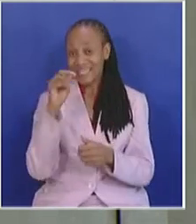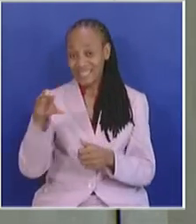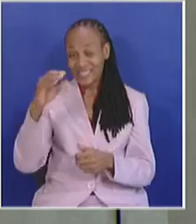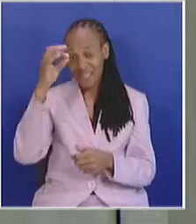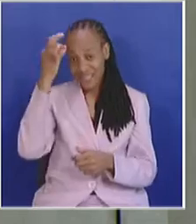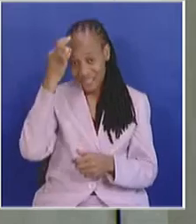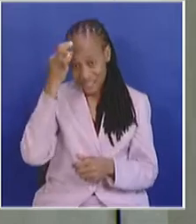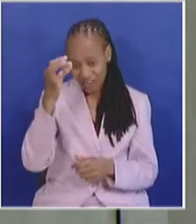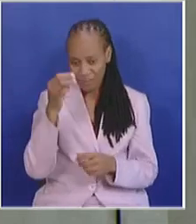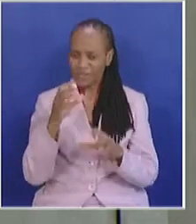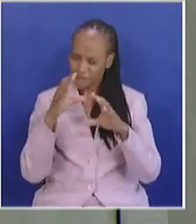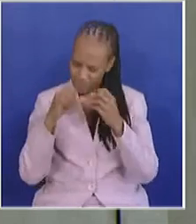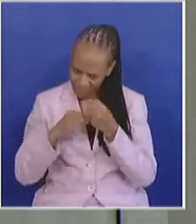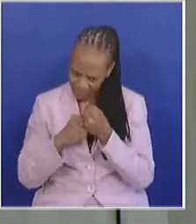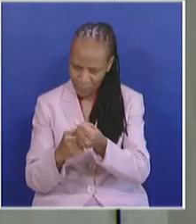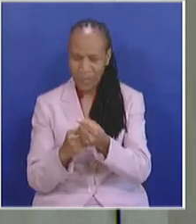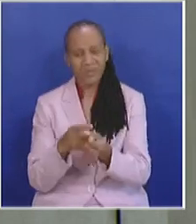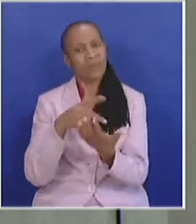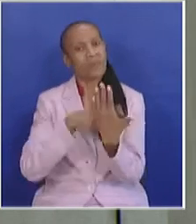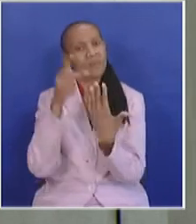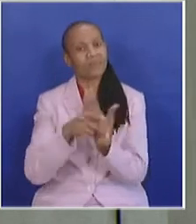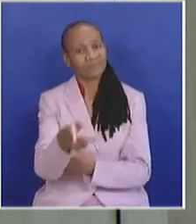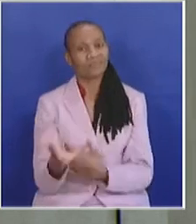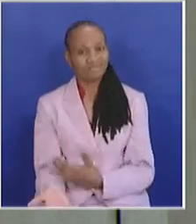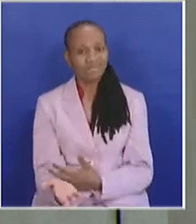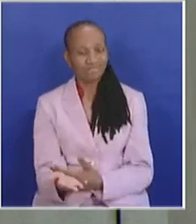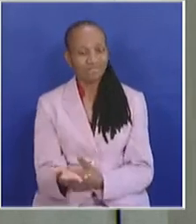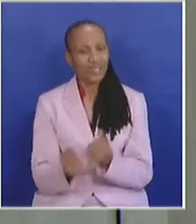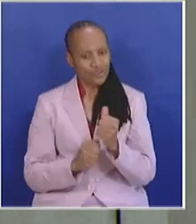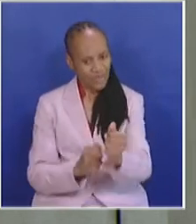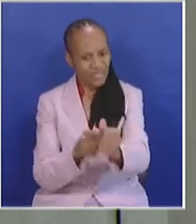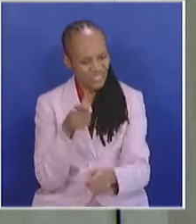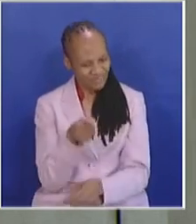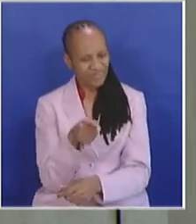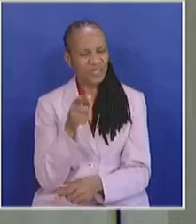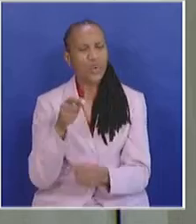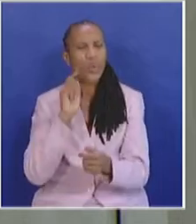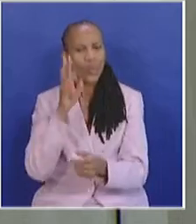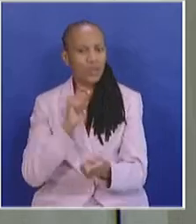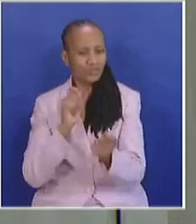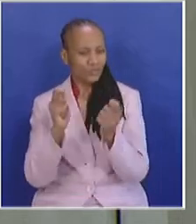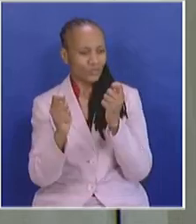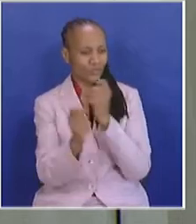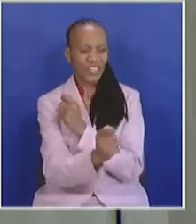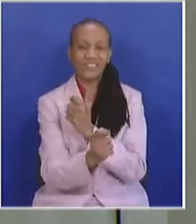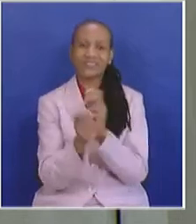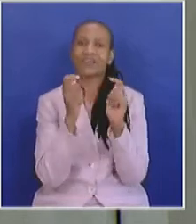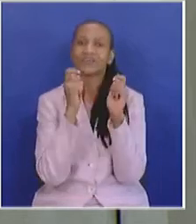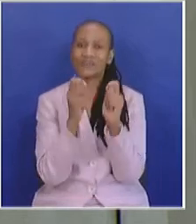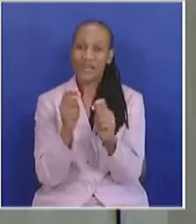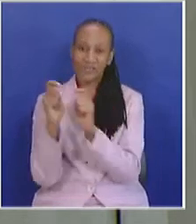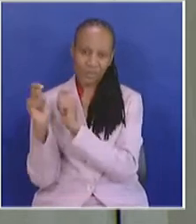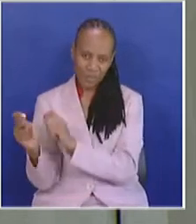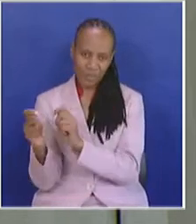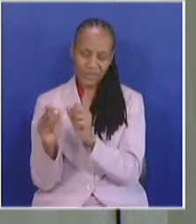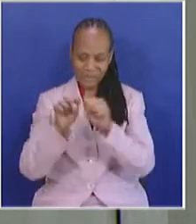public transport strategy. The main thrust of the strategy is to turn around the country's public transport system in two